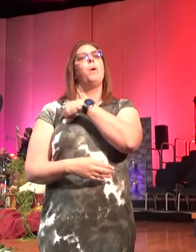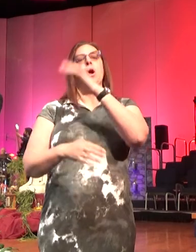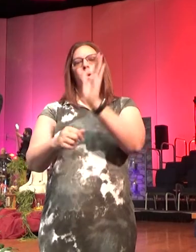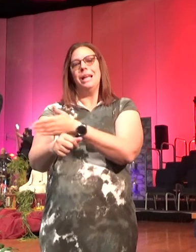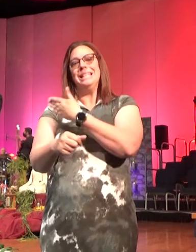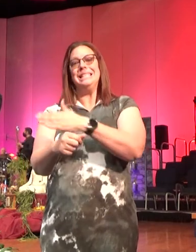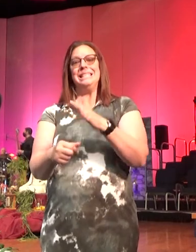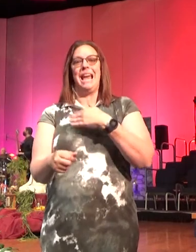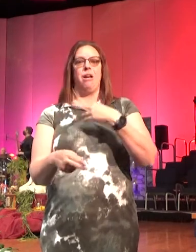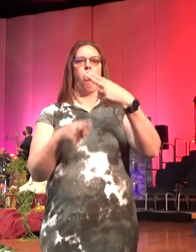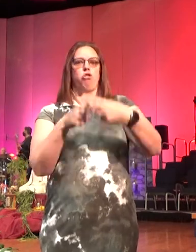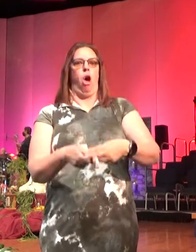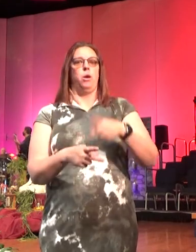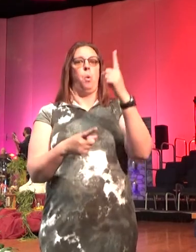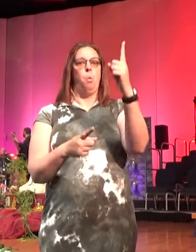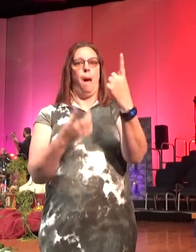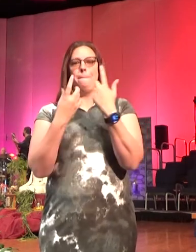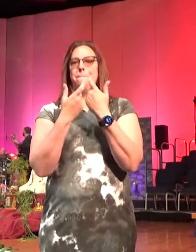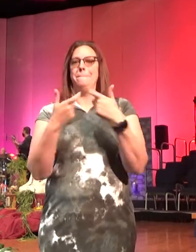Family, because that's what we are.